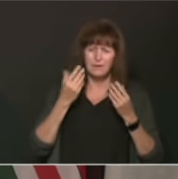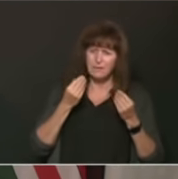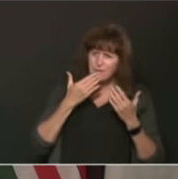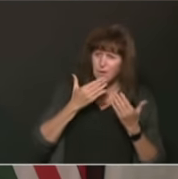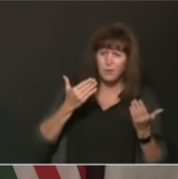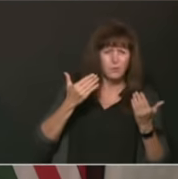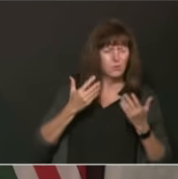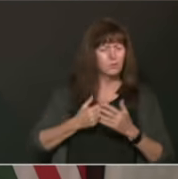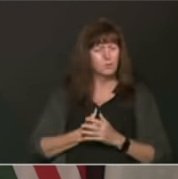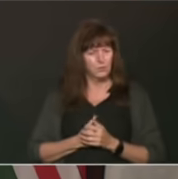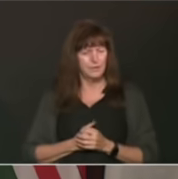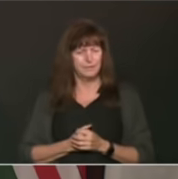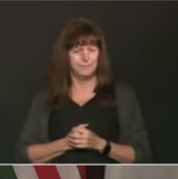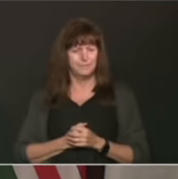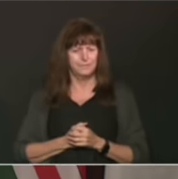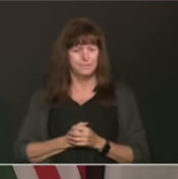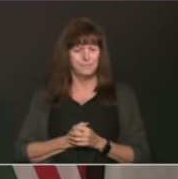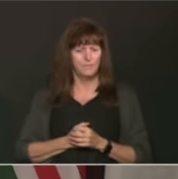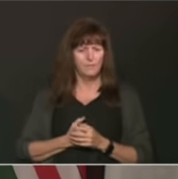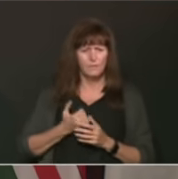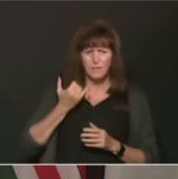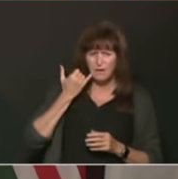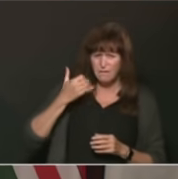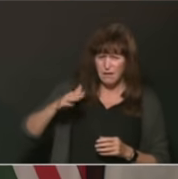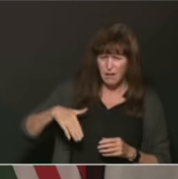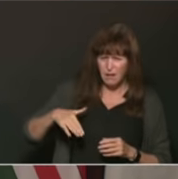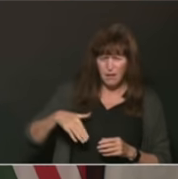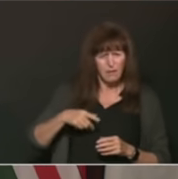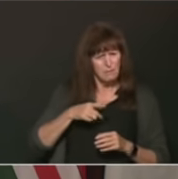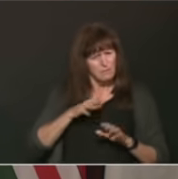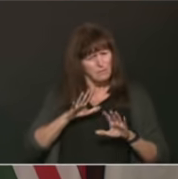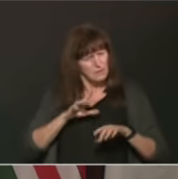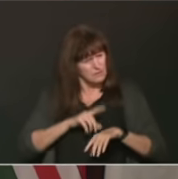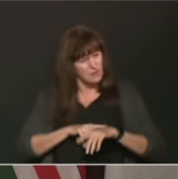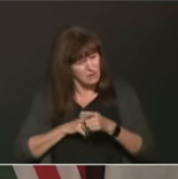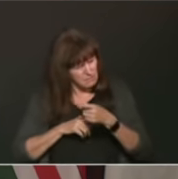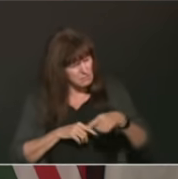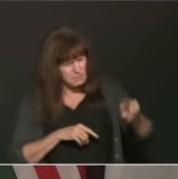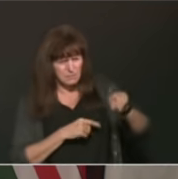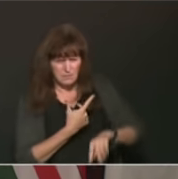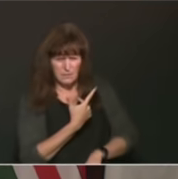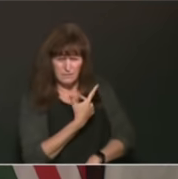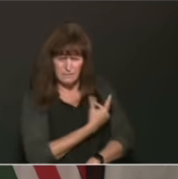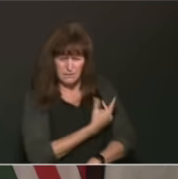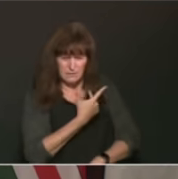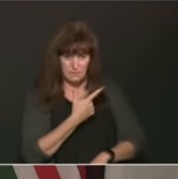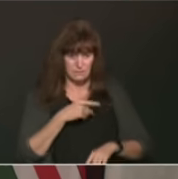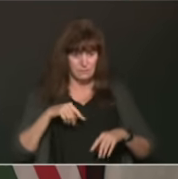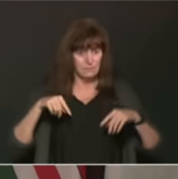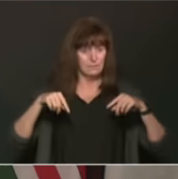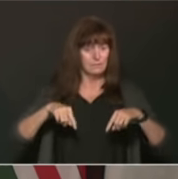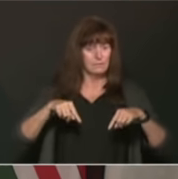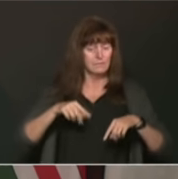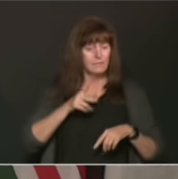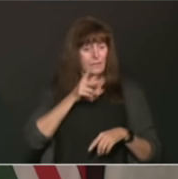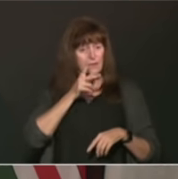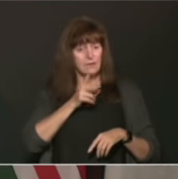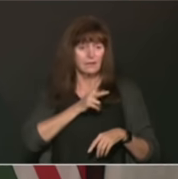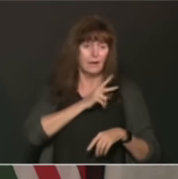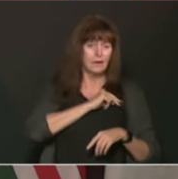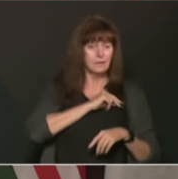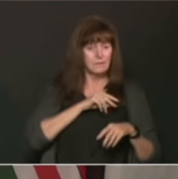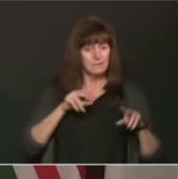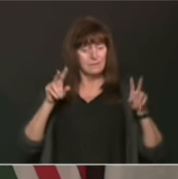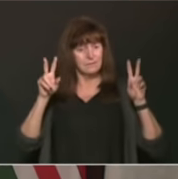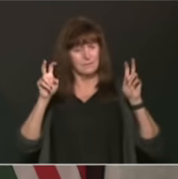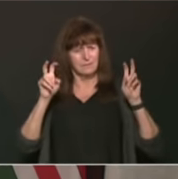the time to get vaccinated this weekend, this Thanksgiving, a Vax-giving. And as we head into this